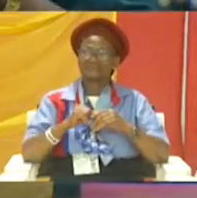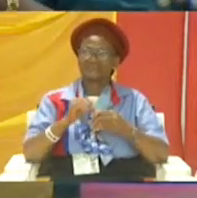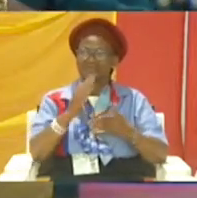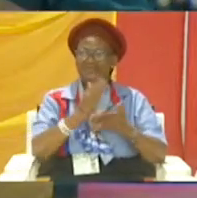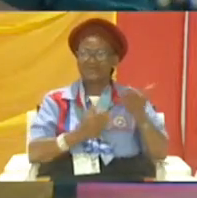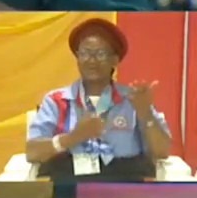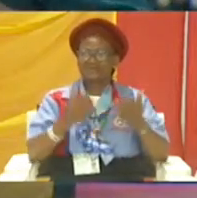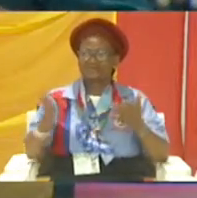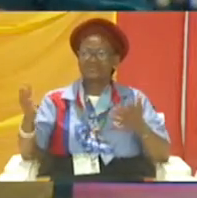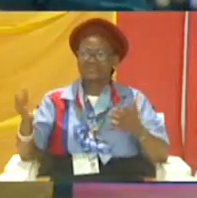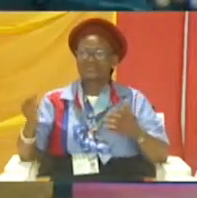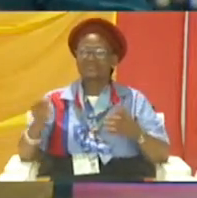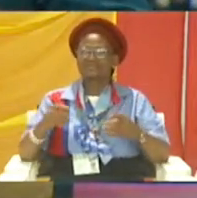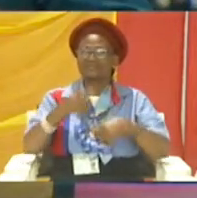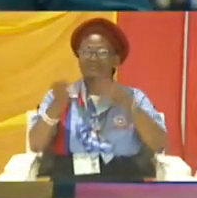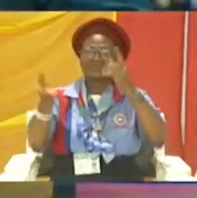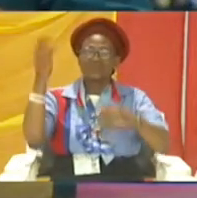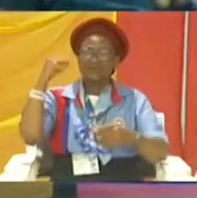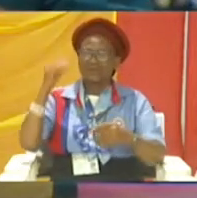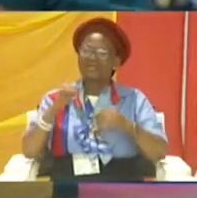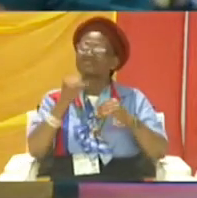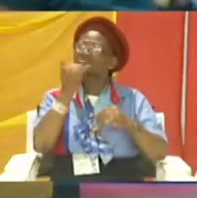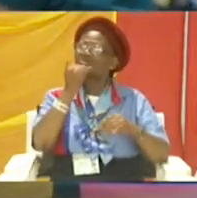Something went wrong. And